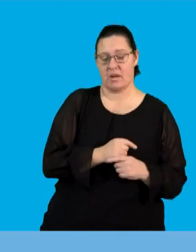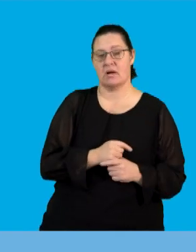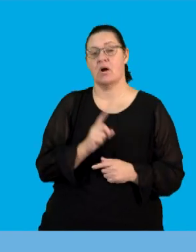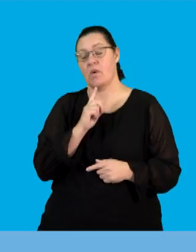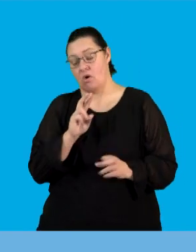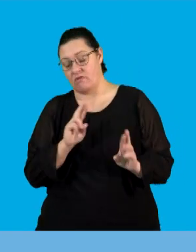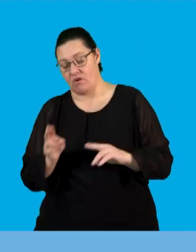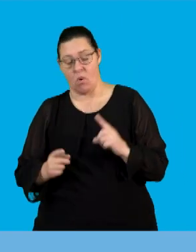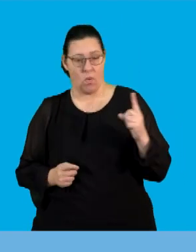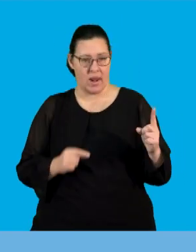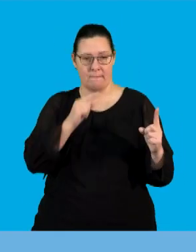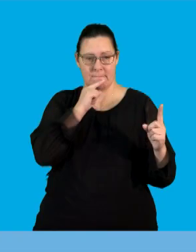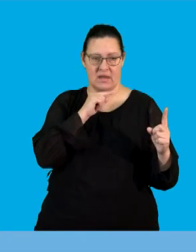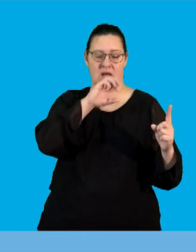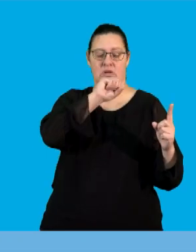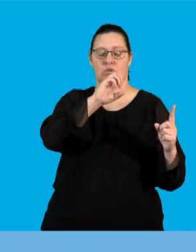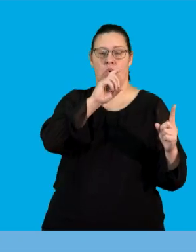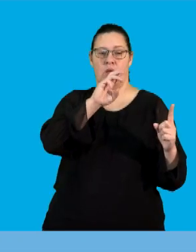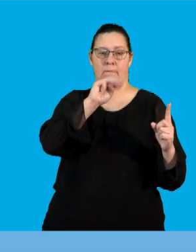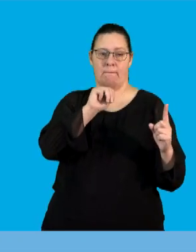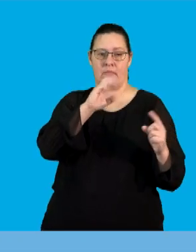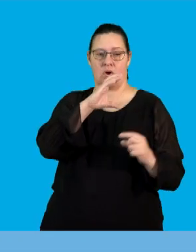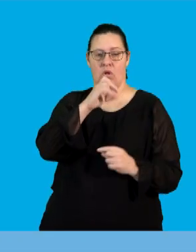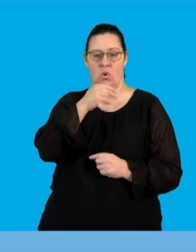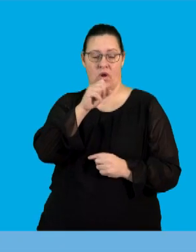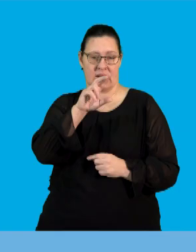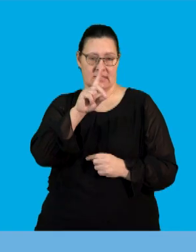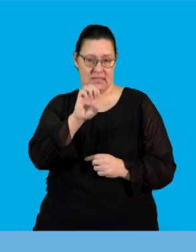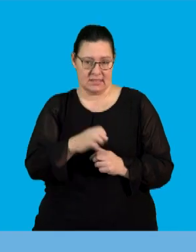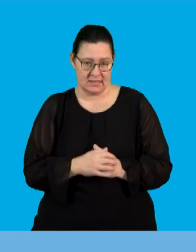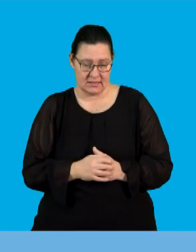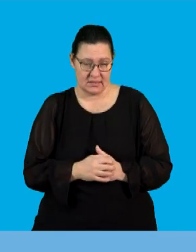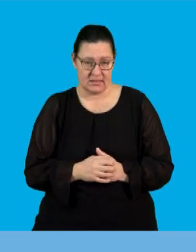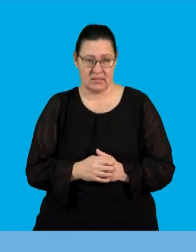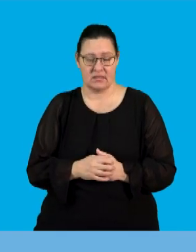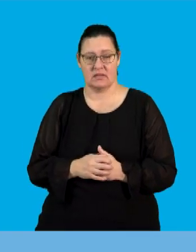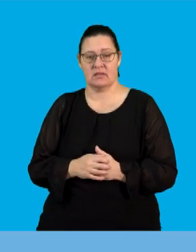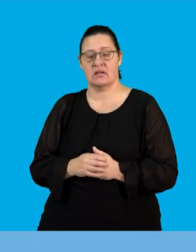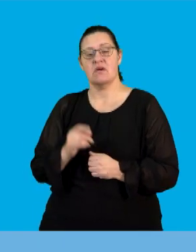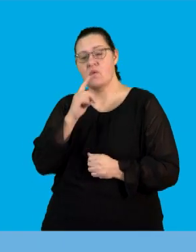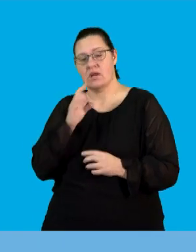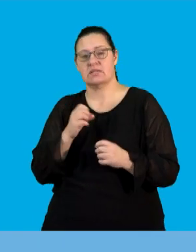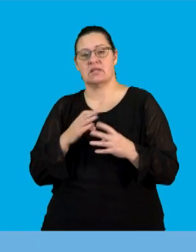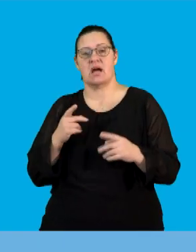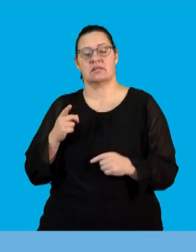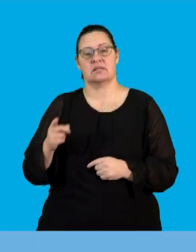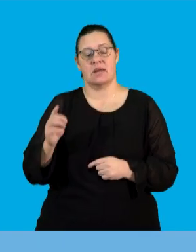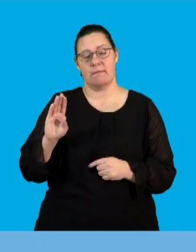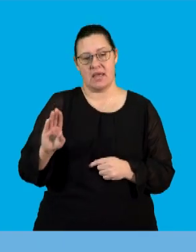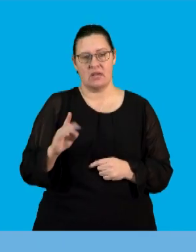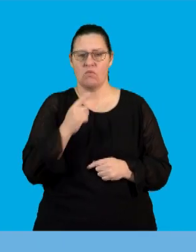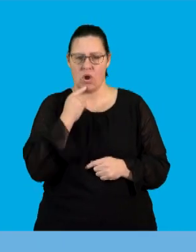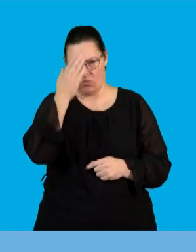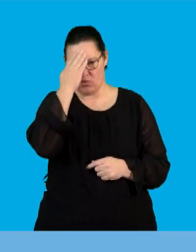know that when you're referring to number 1, we're talking about our sodium chloride. So looking at column B, we're just going to quickly start with the